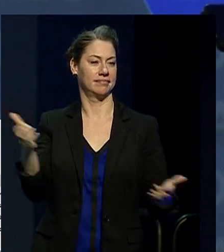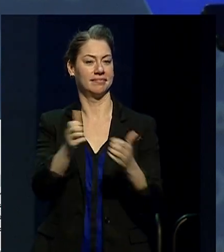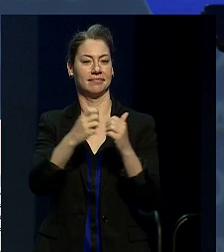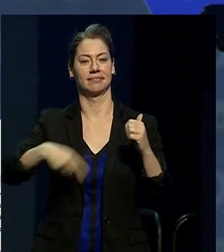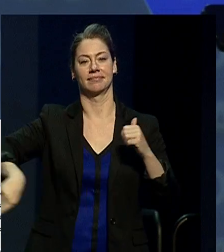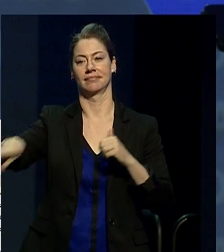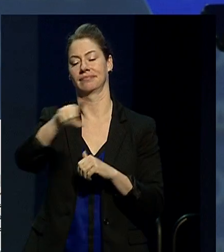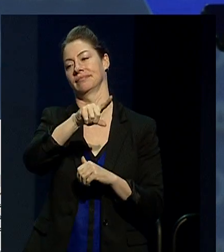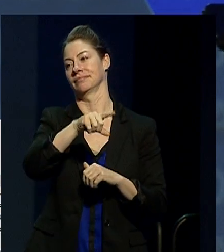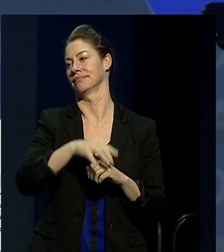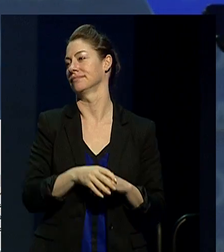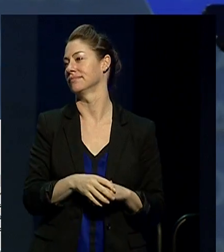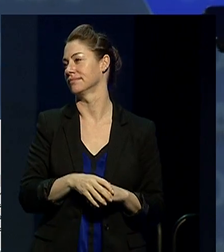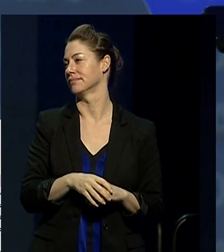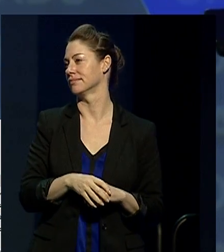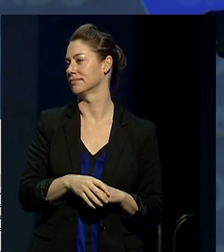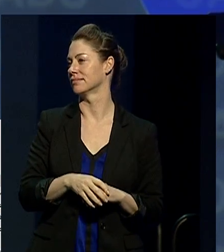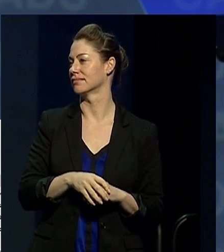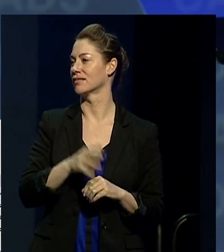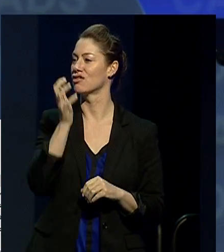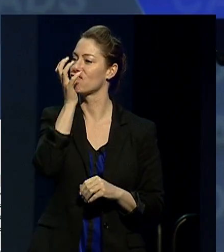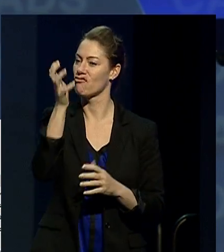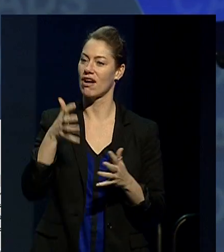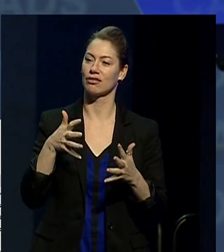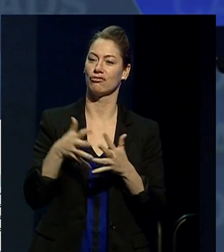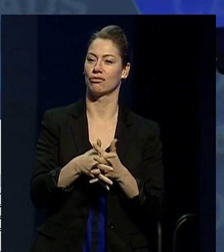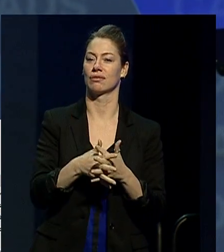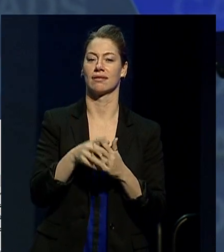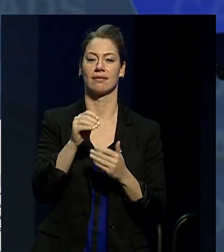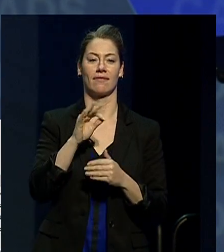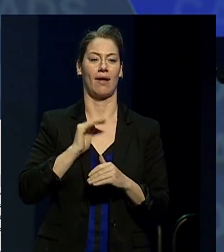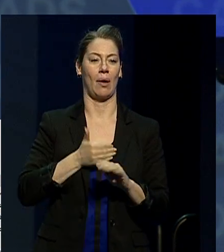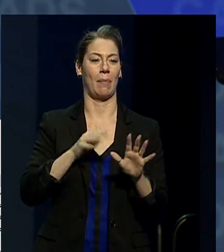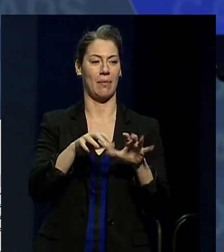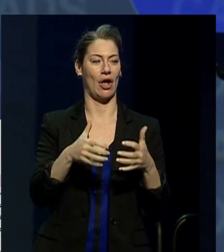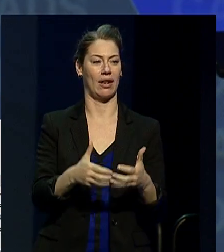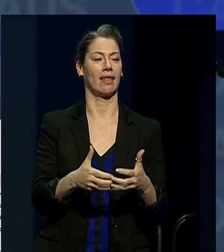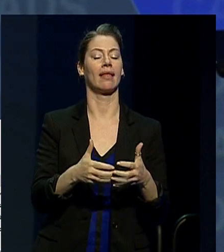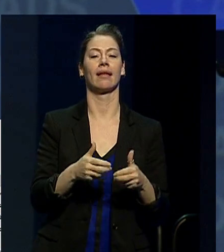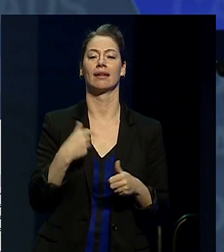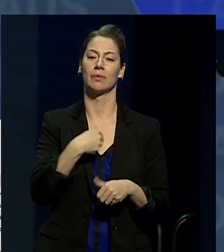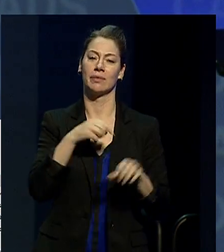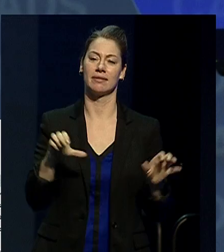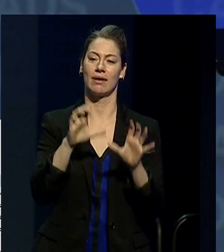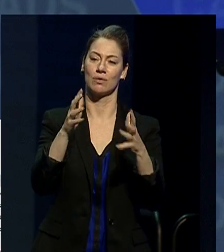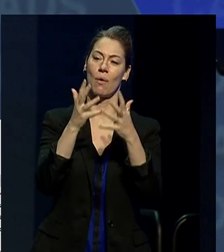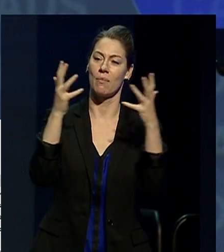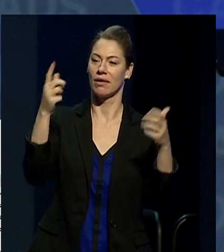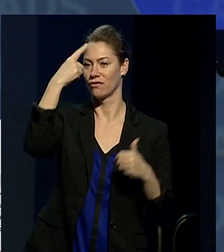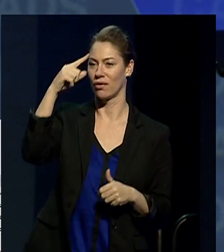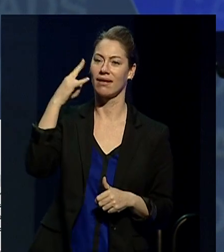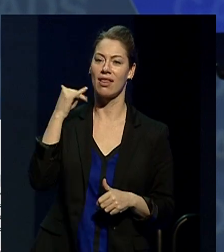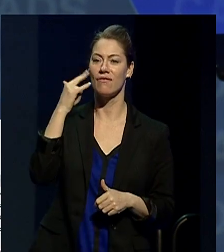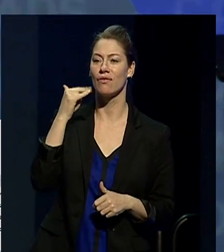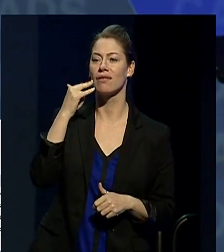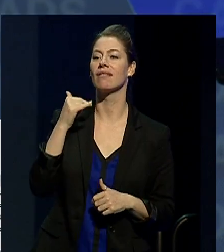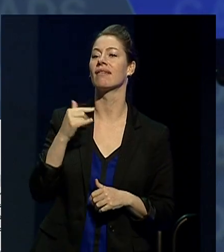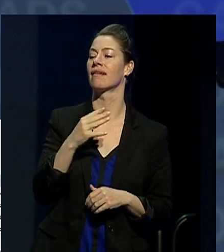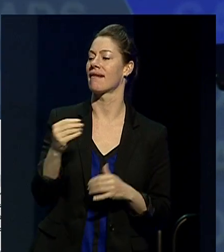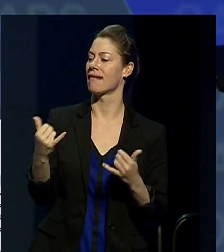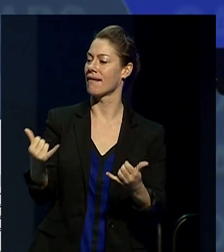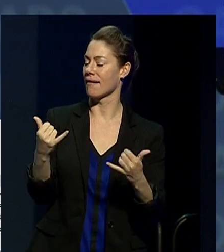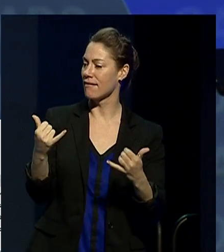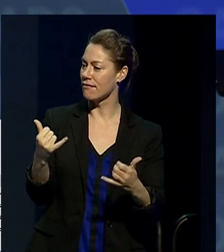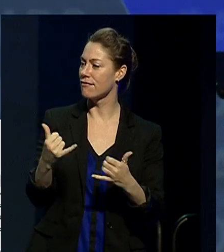you, the grassroots of our party, who have done so much for California and